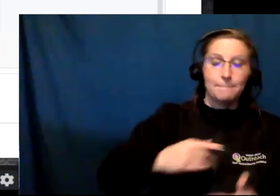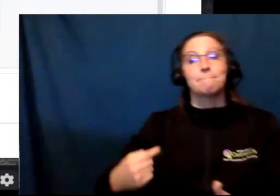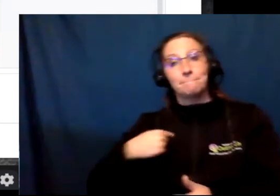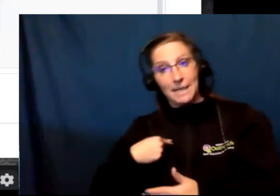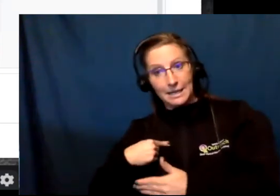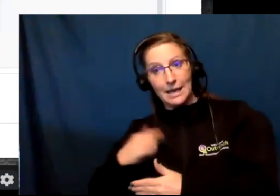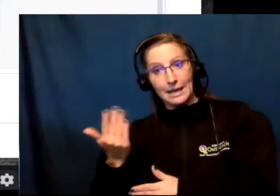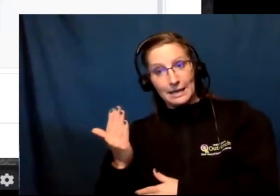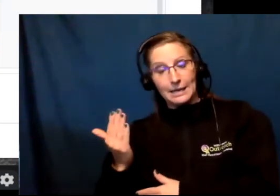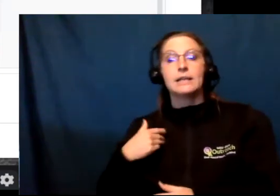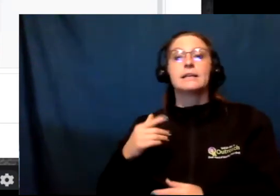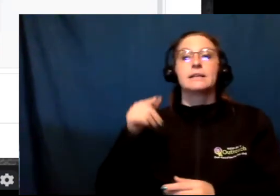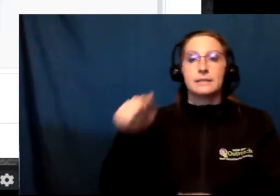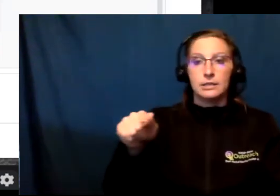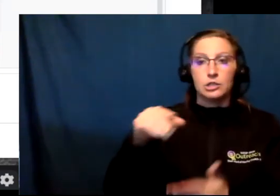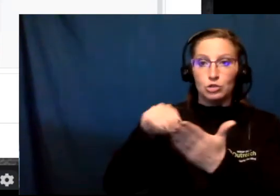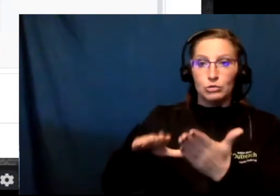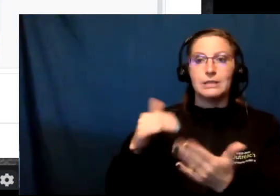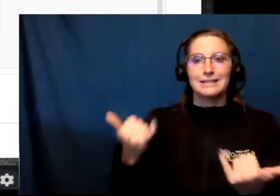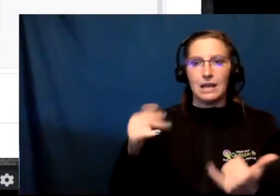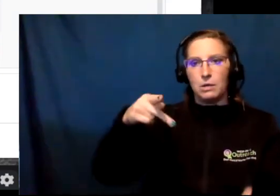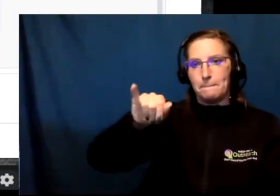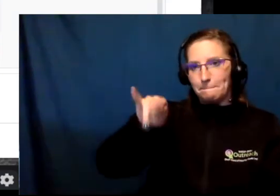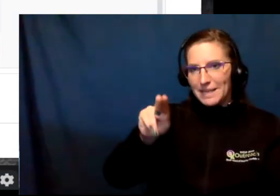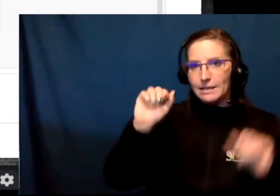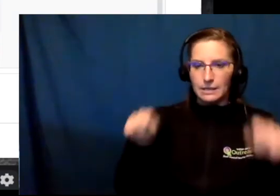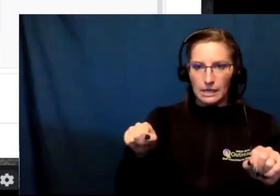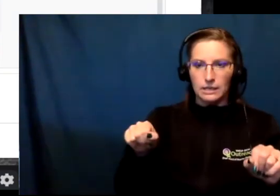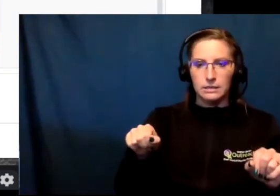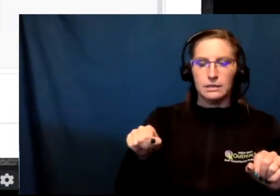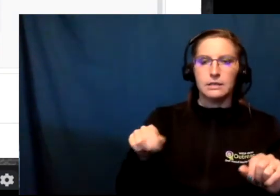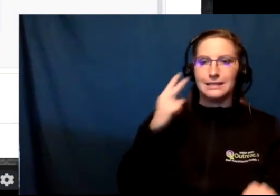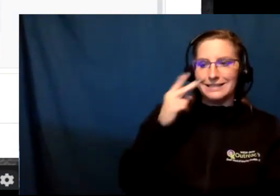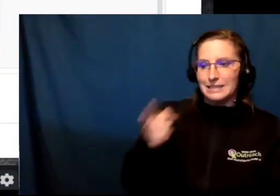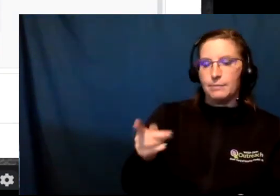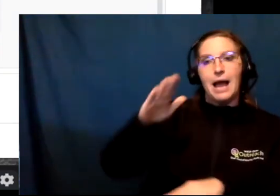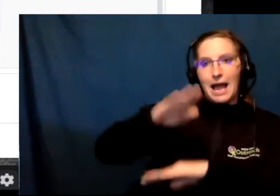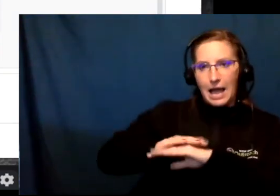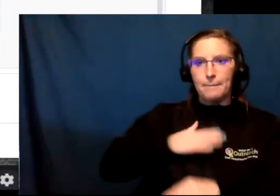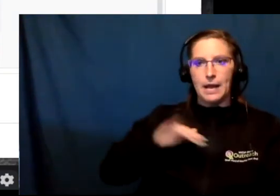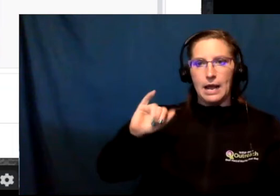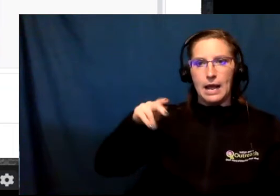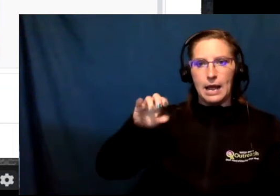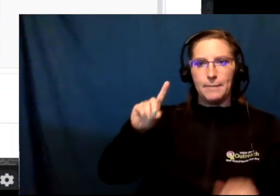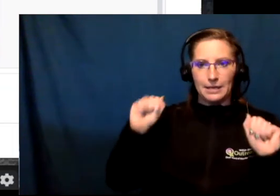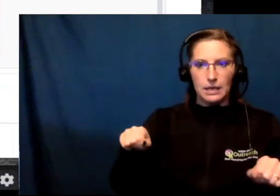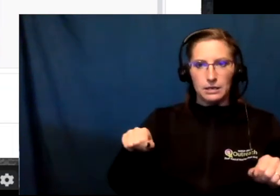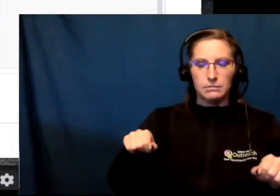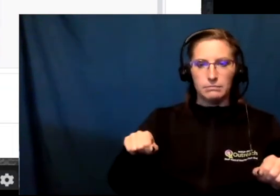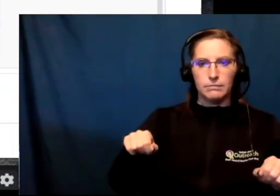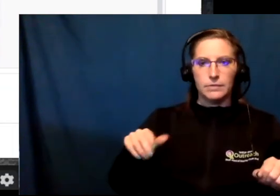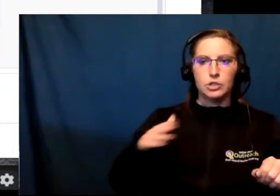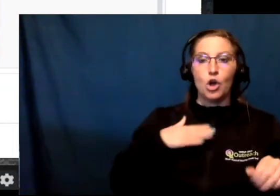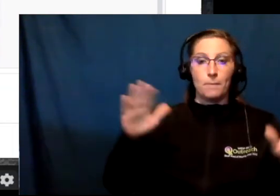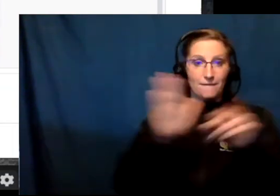student. Now I can pin him, and then I see him on my iPad. So I can have my